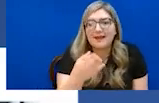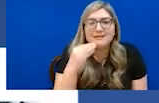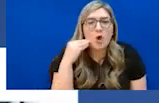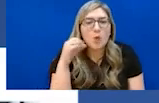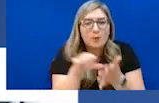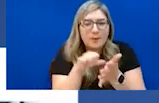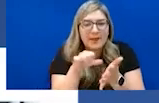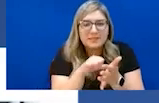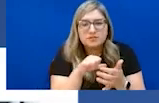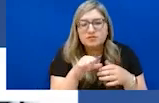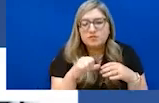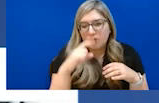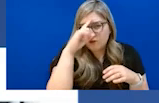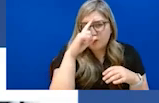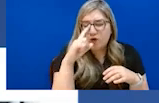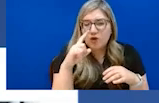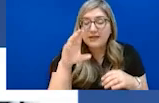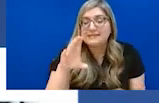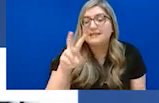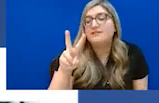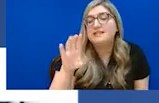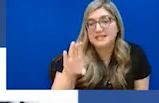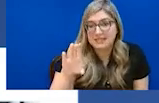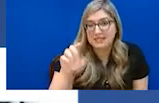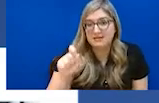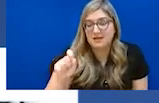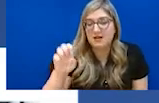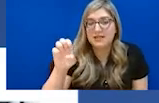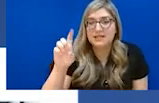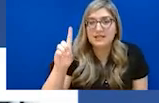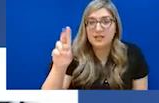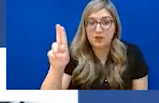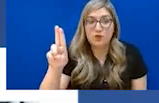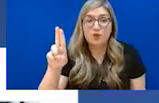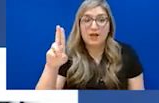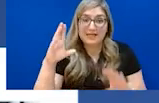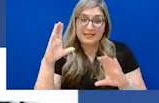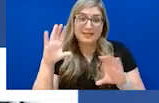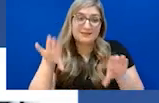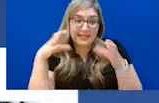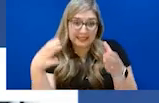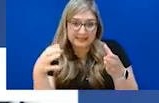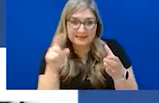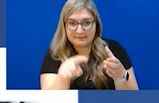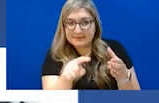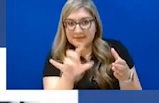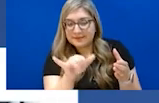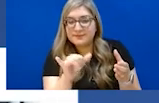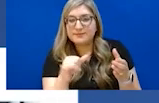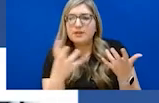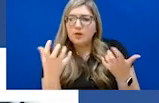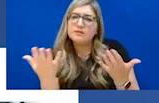search, for the CVC.edu search for classes. And I'm going to invite you to have a